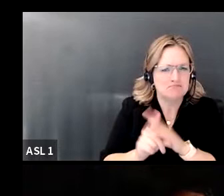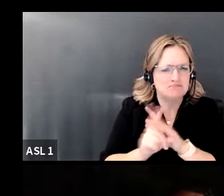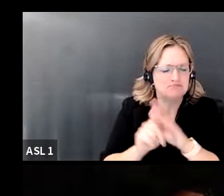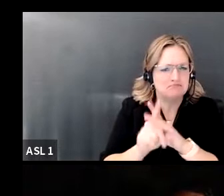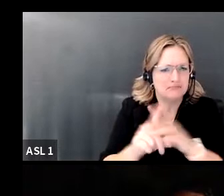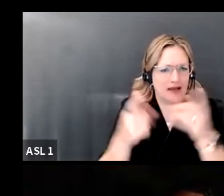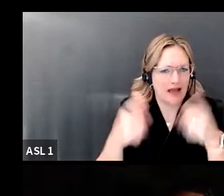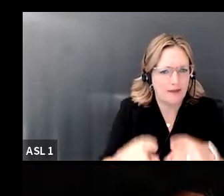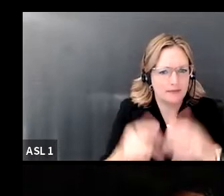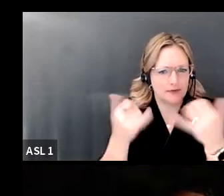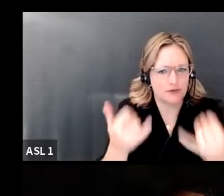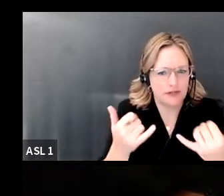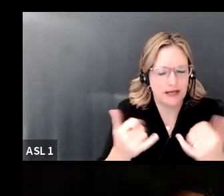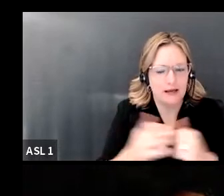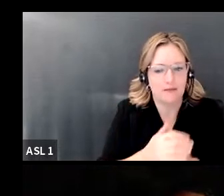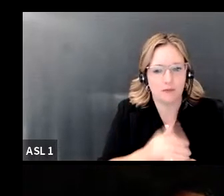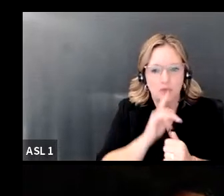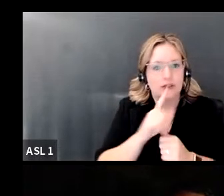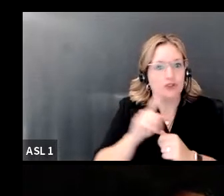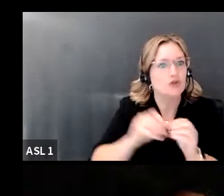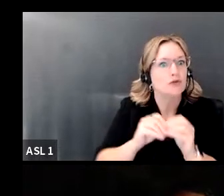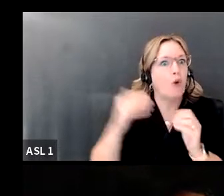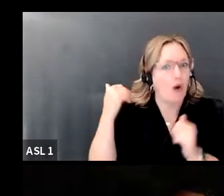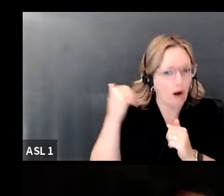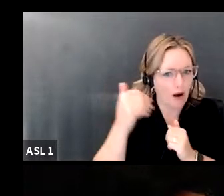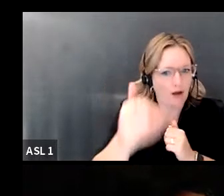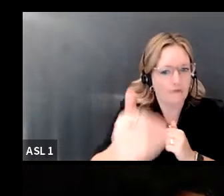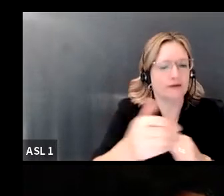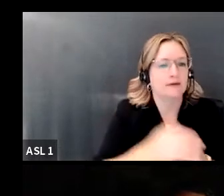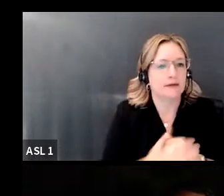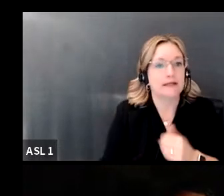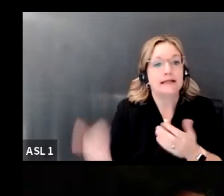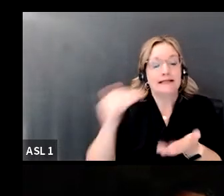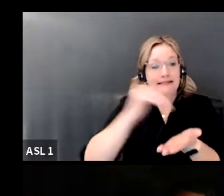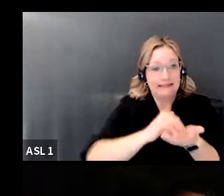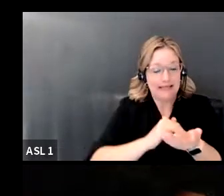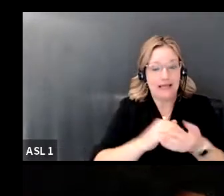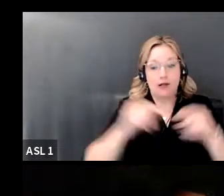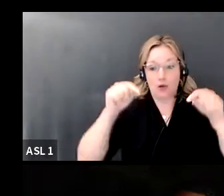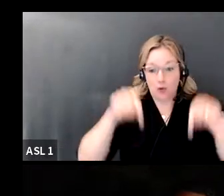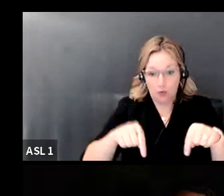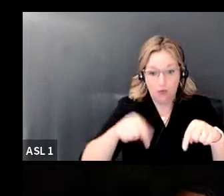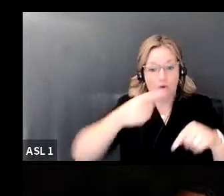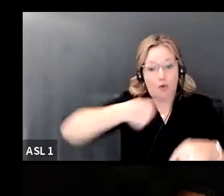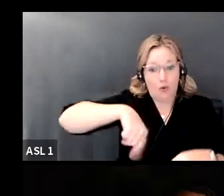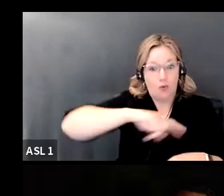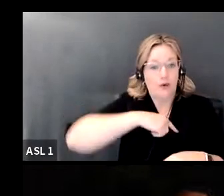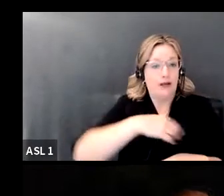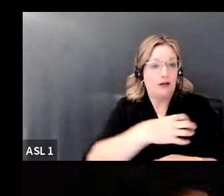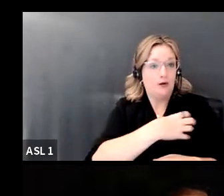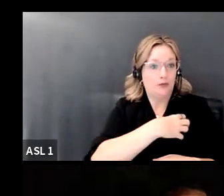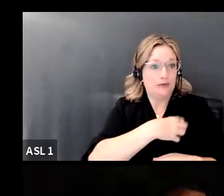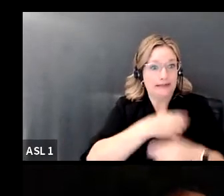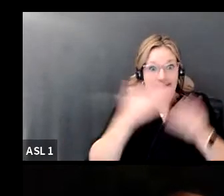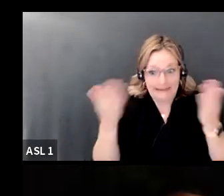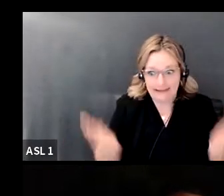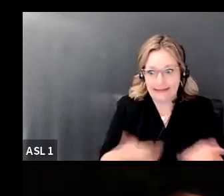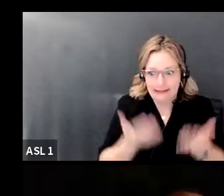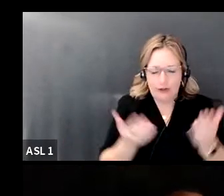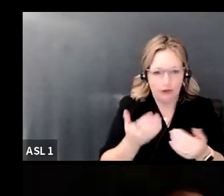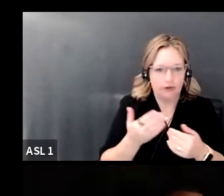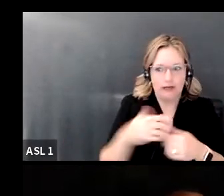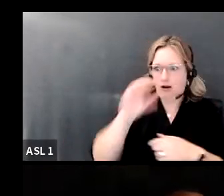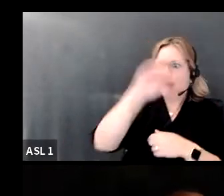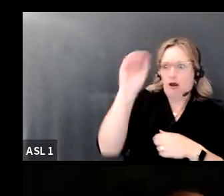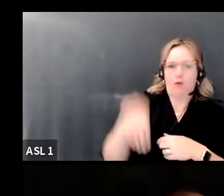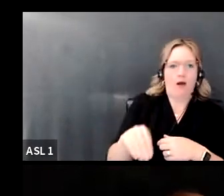much as it should have in my tenure here we're the place of jurisdiction in the national capital region um while we get